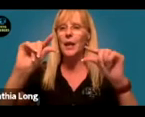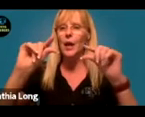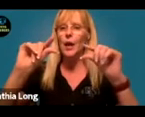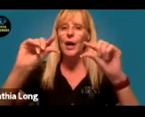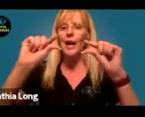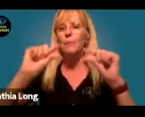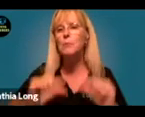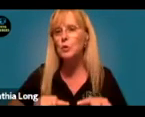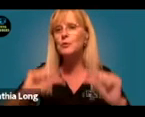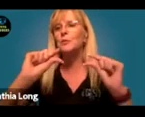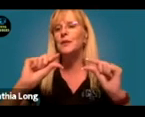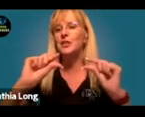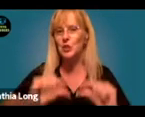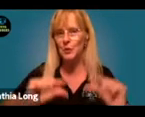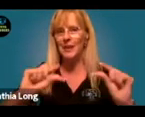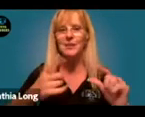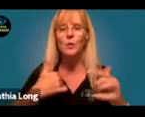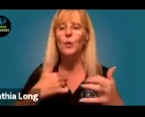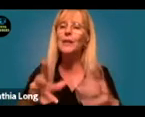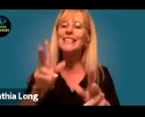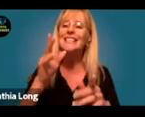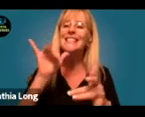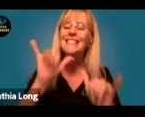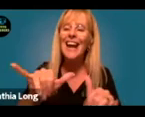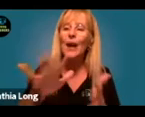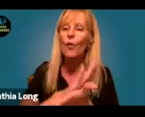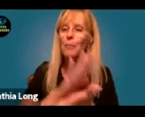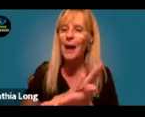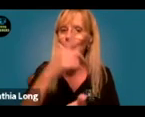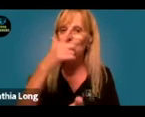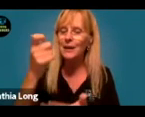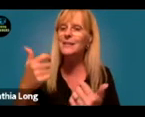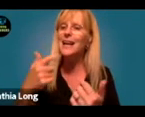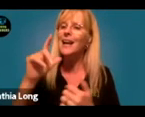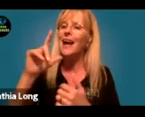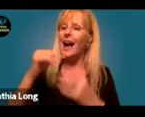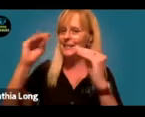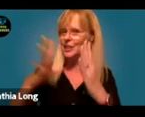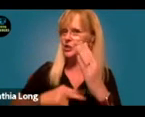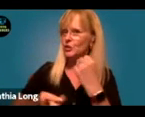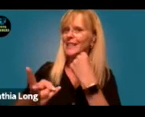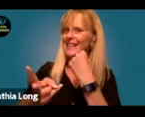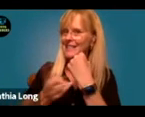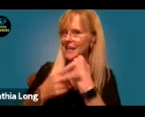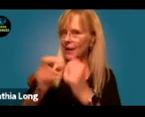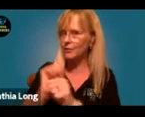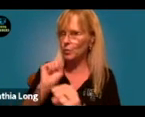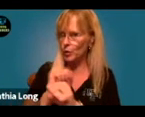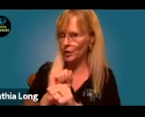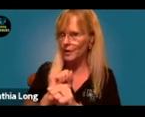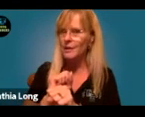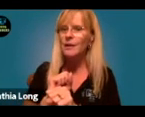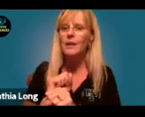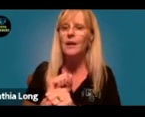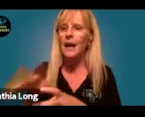and it moves with the screen. So we want it to stay on the paper because as a teacher, you're going to need to save their